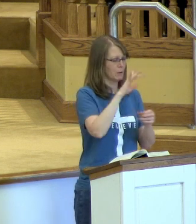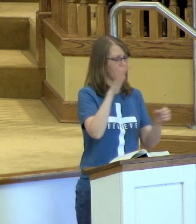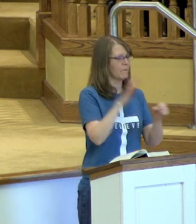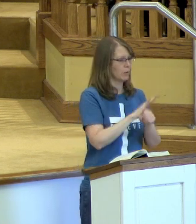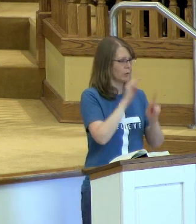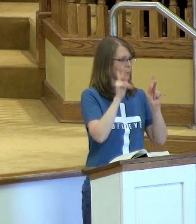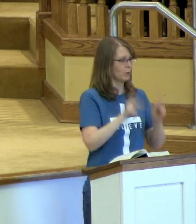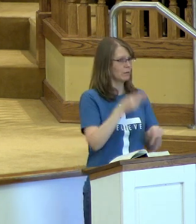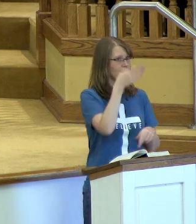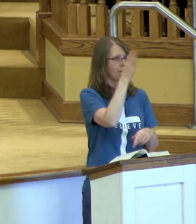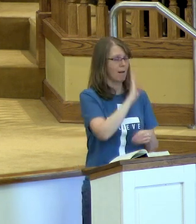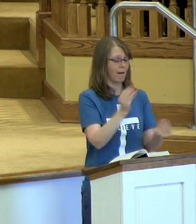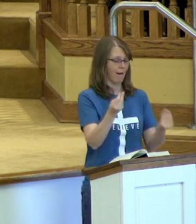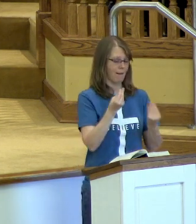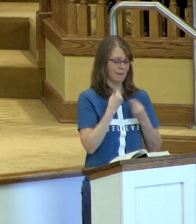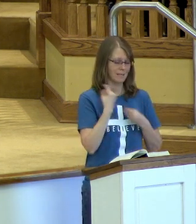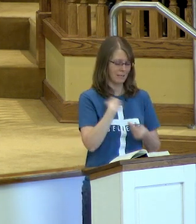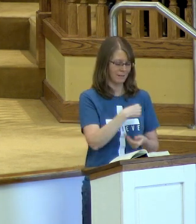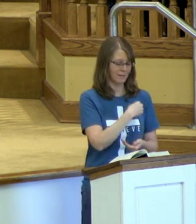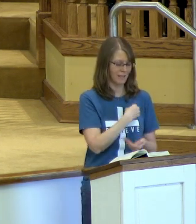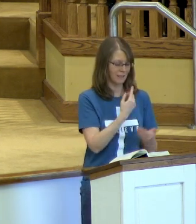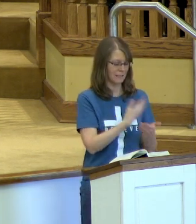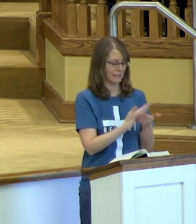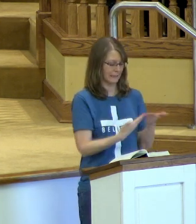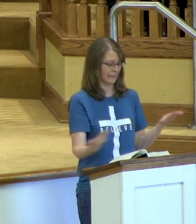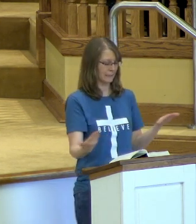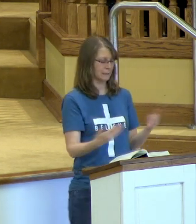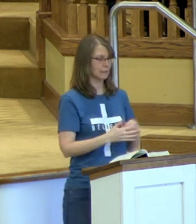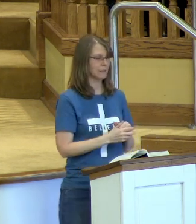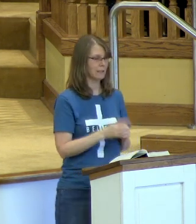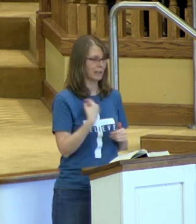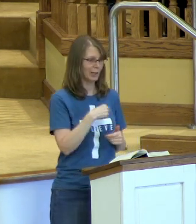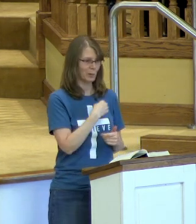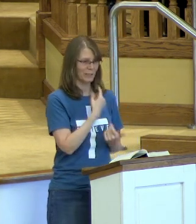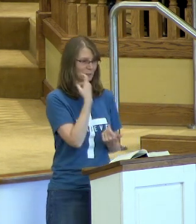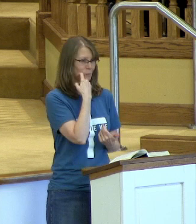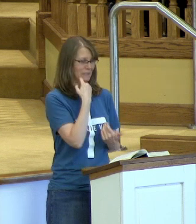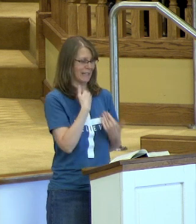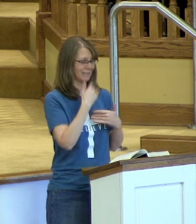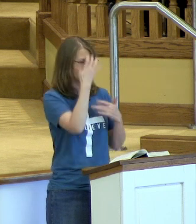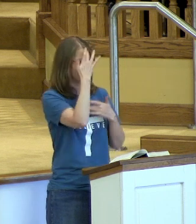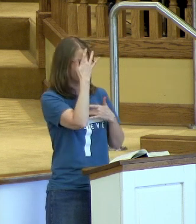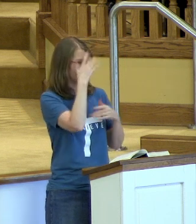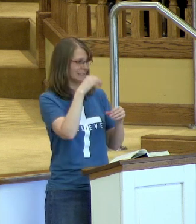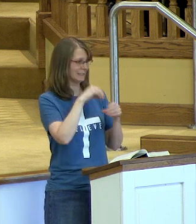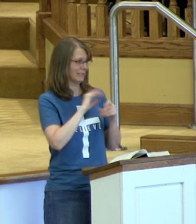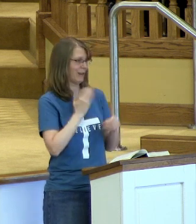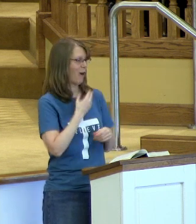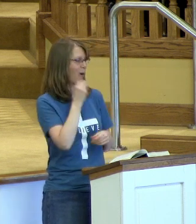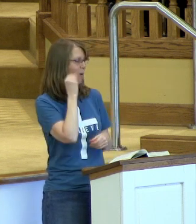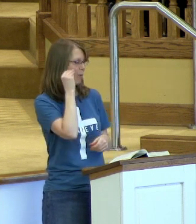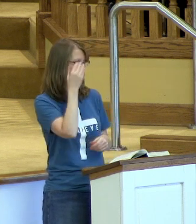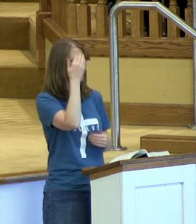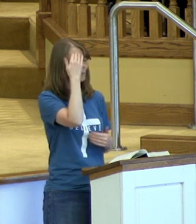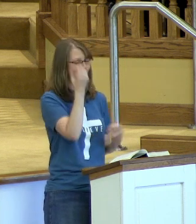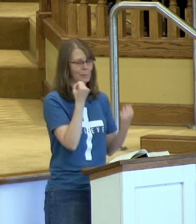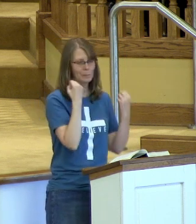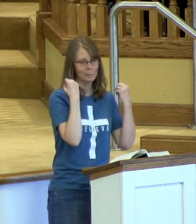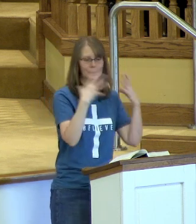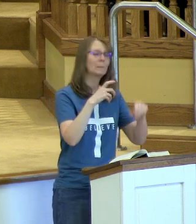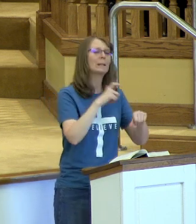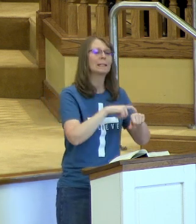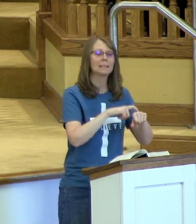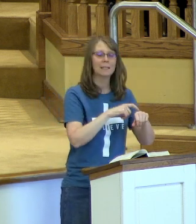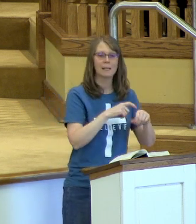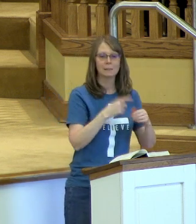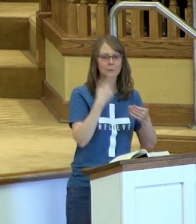us these things. We had a little bit of sickness in our home the last week, and you know how it is a lot of times when you go to